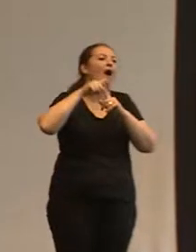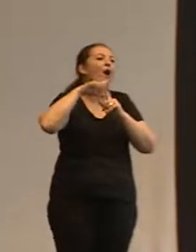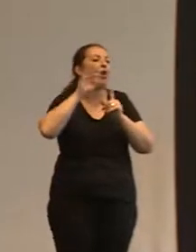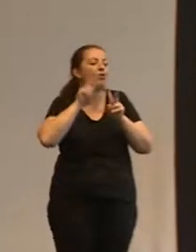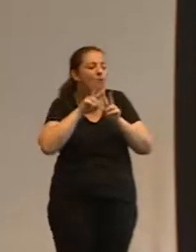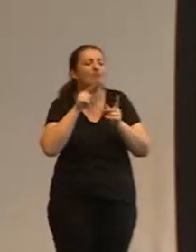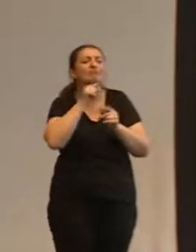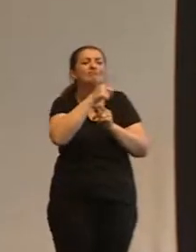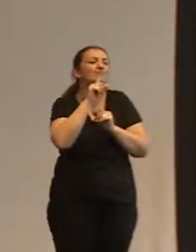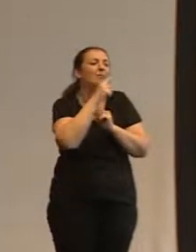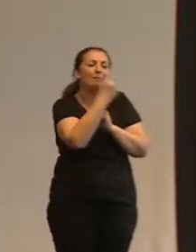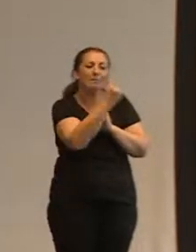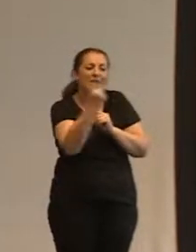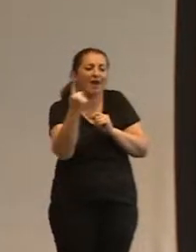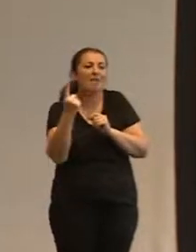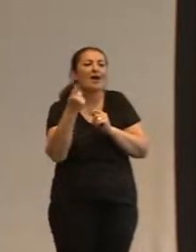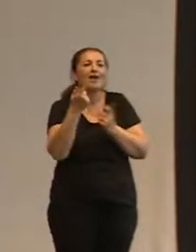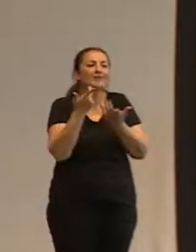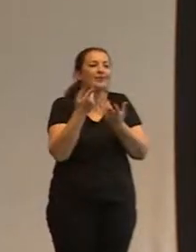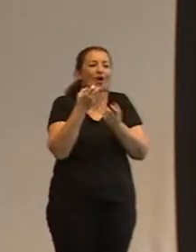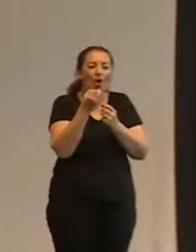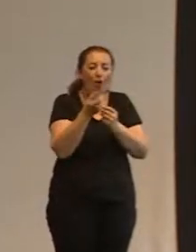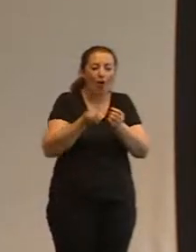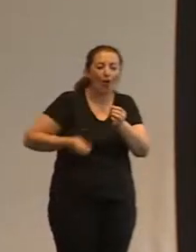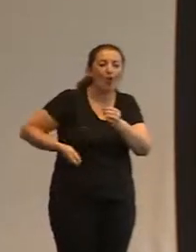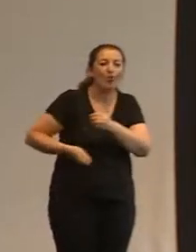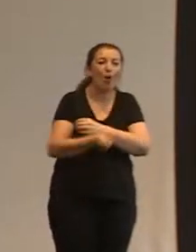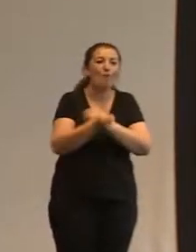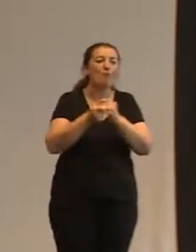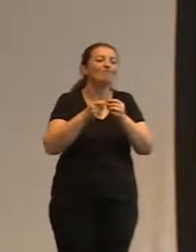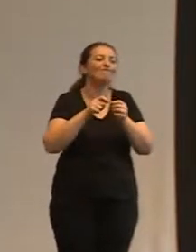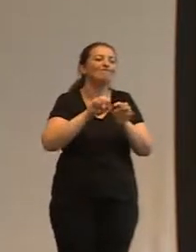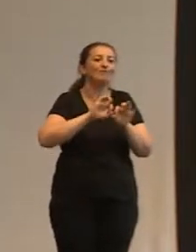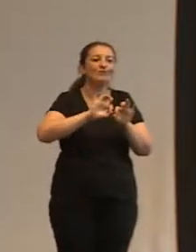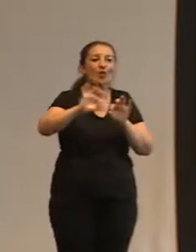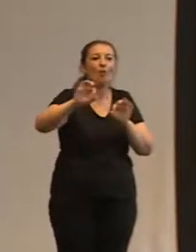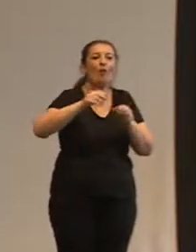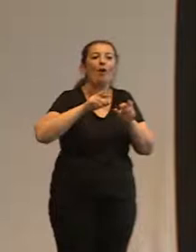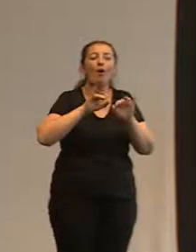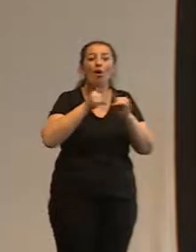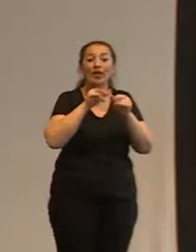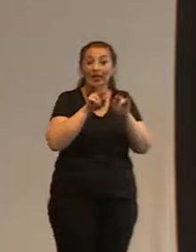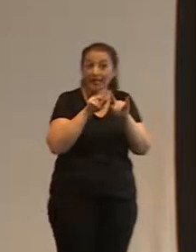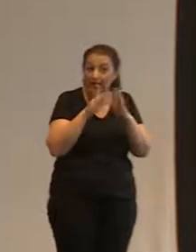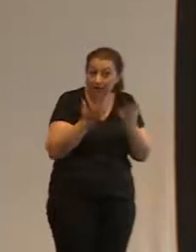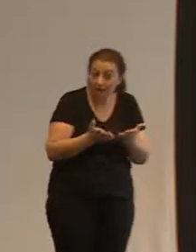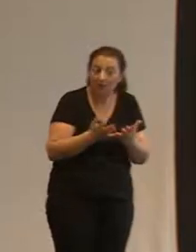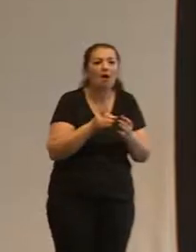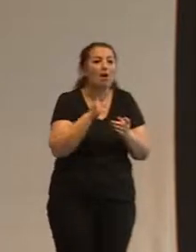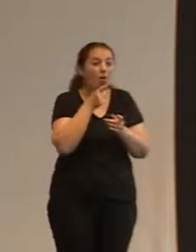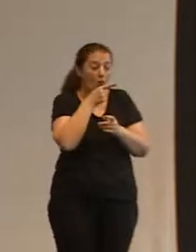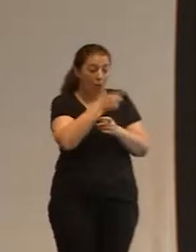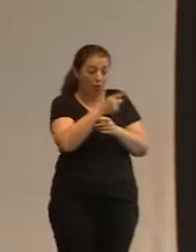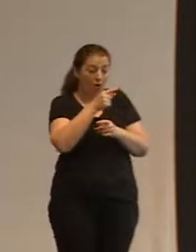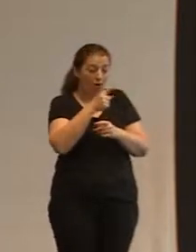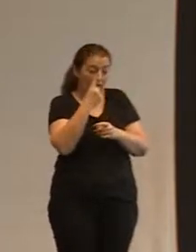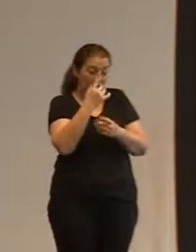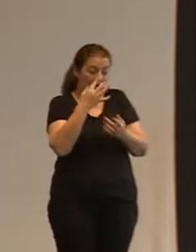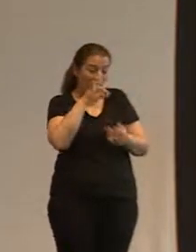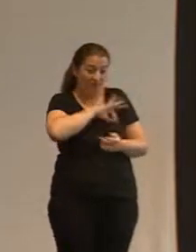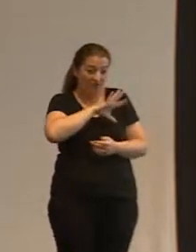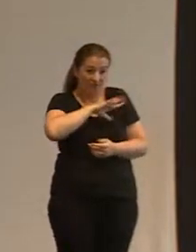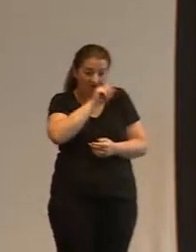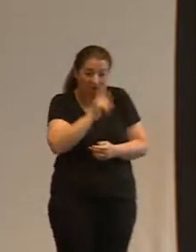atoms interacting with one another so they were all like those billiard balls that is how it's modeled but that mod yes that